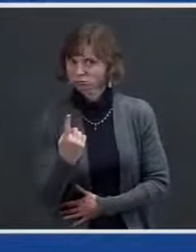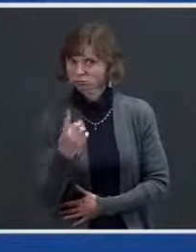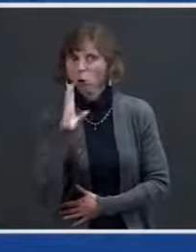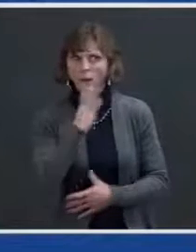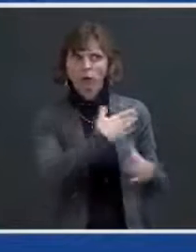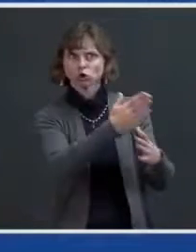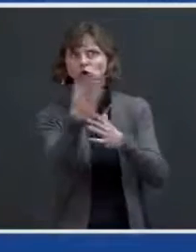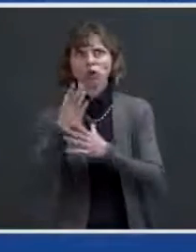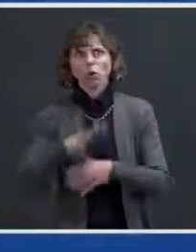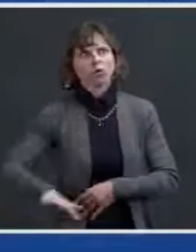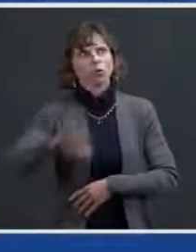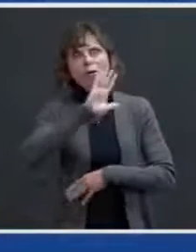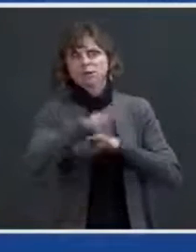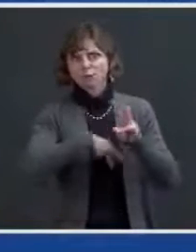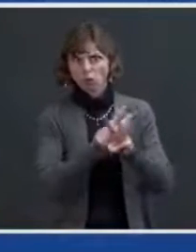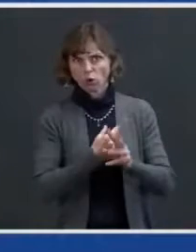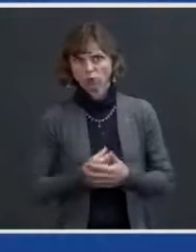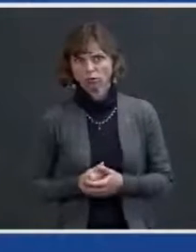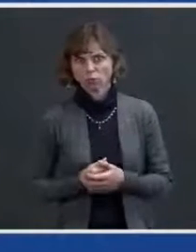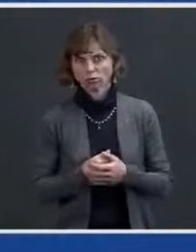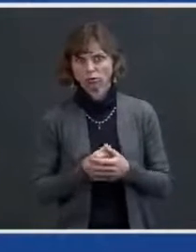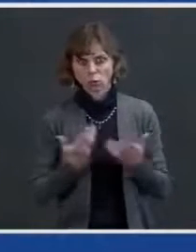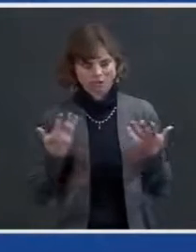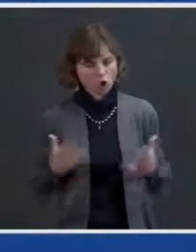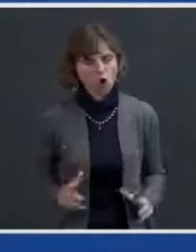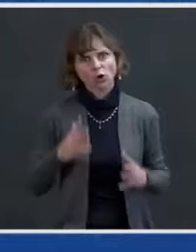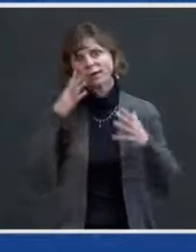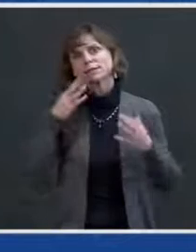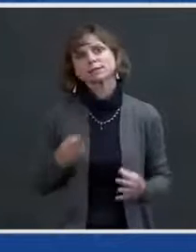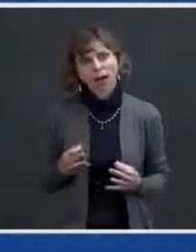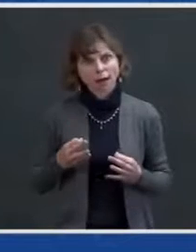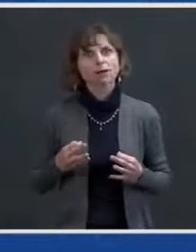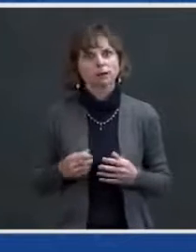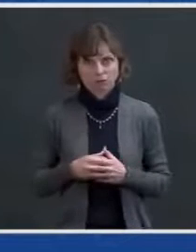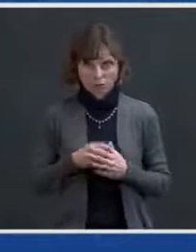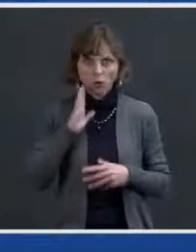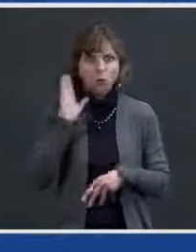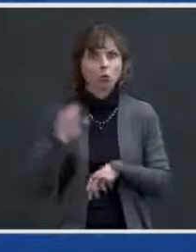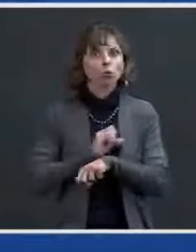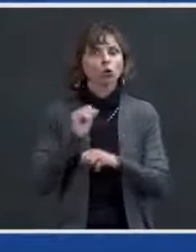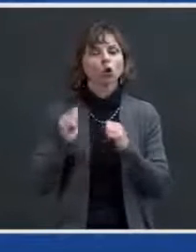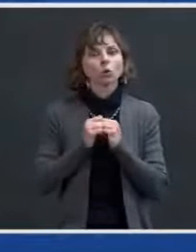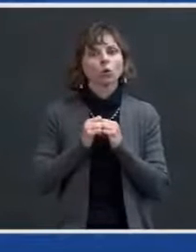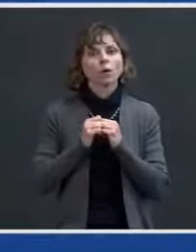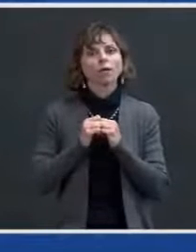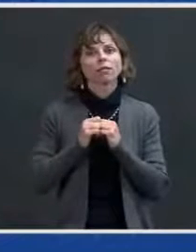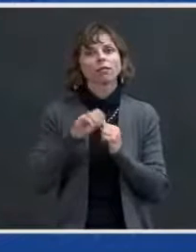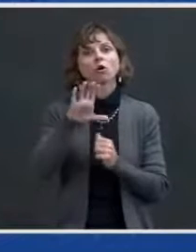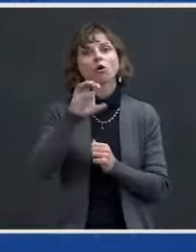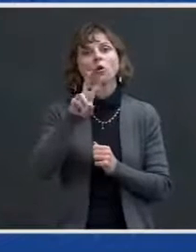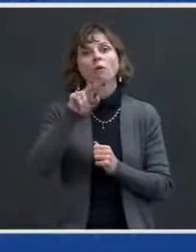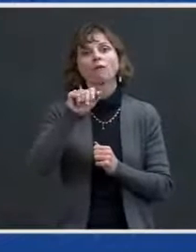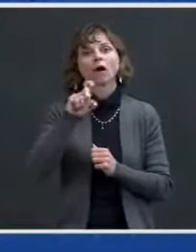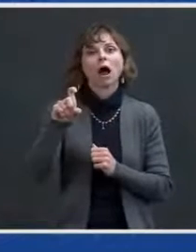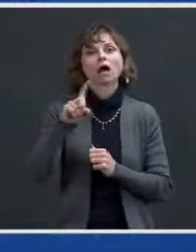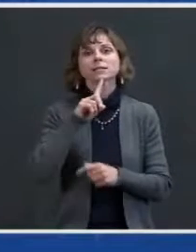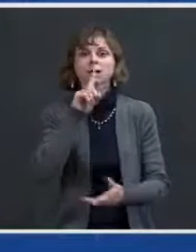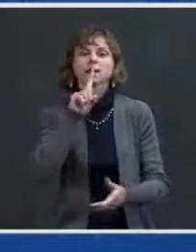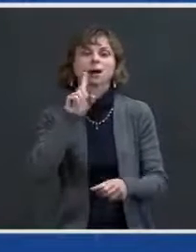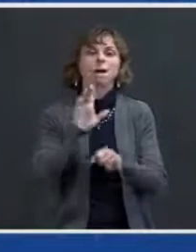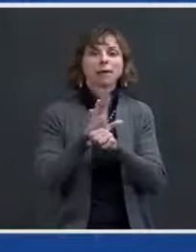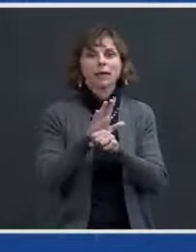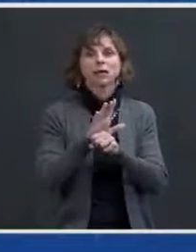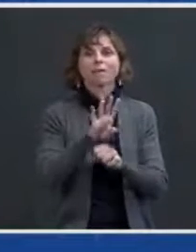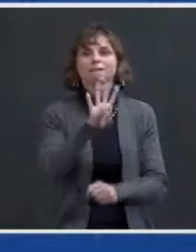it with the rest of the world. We've already decided we're going to work with the outfit COVAX. We've committed $4 billion to